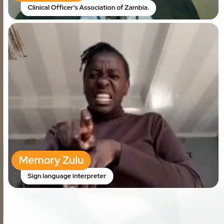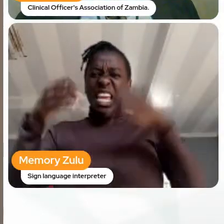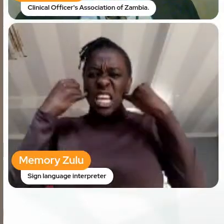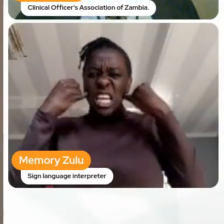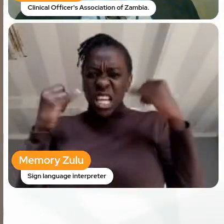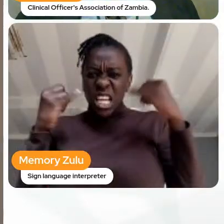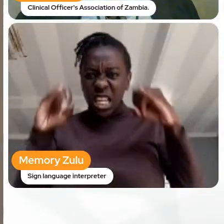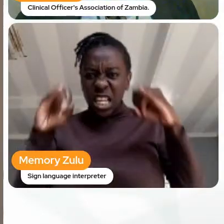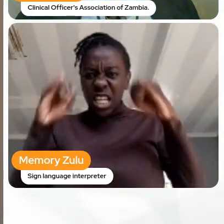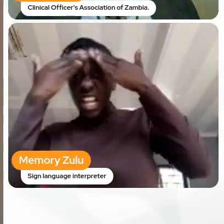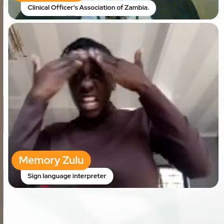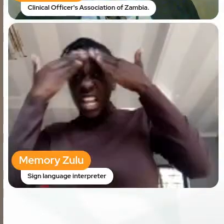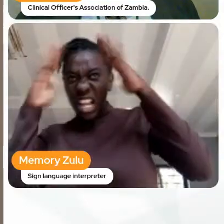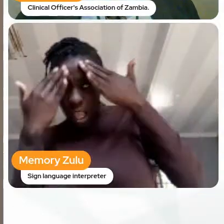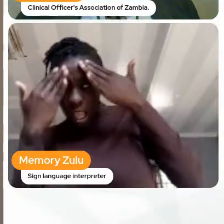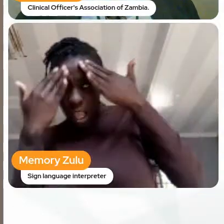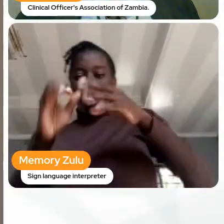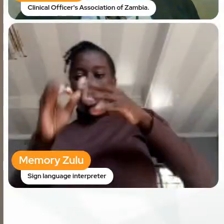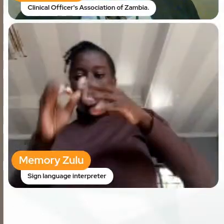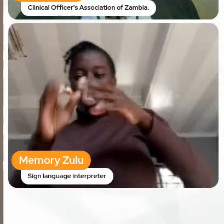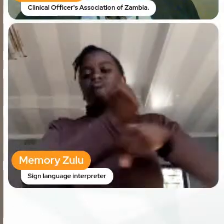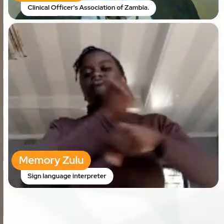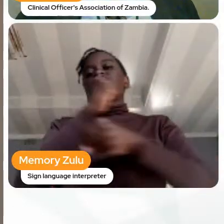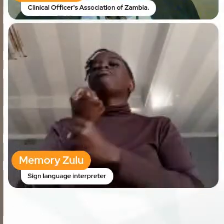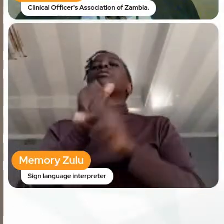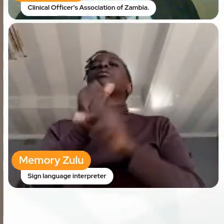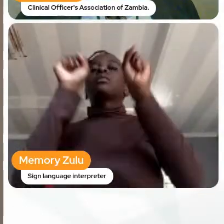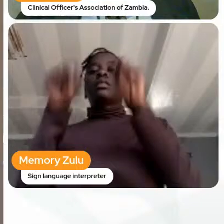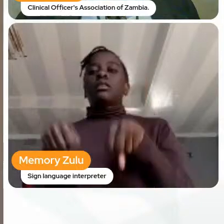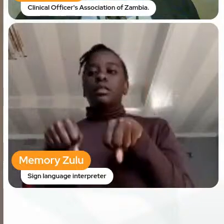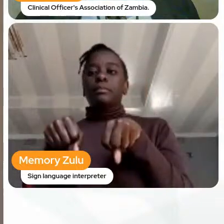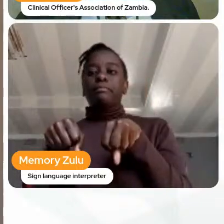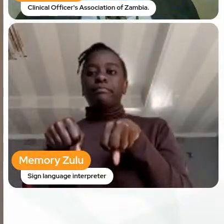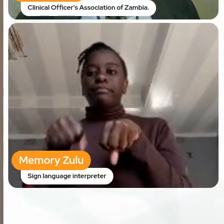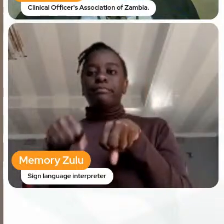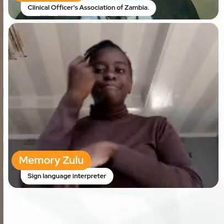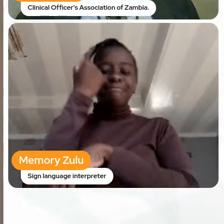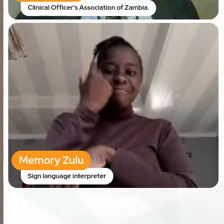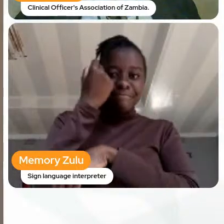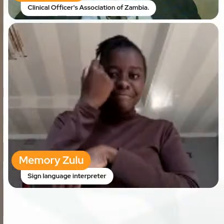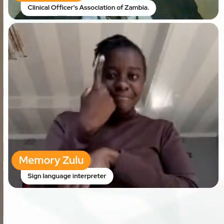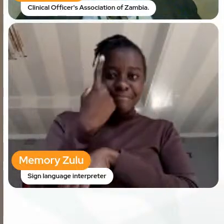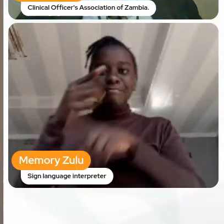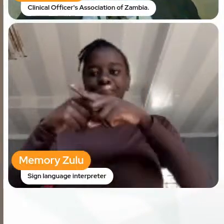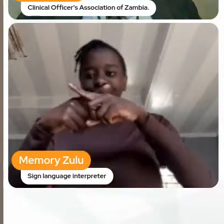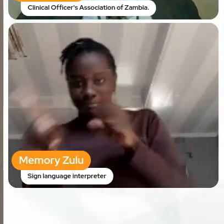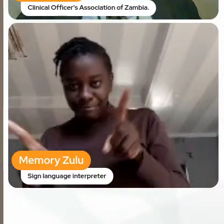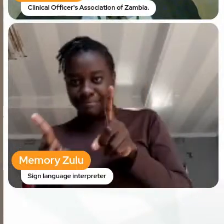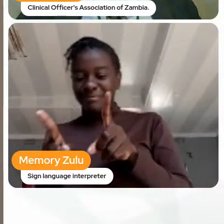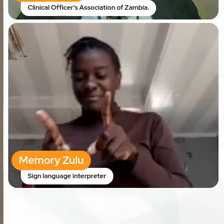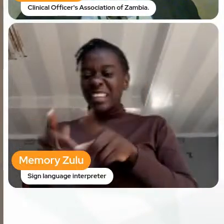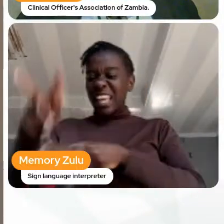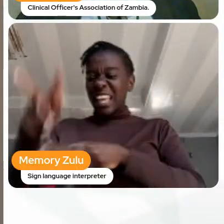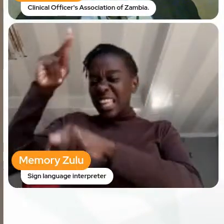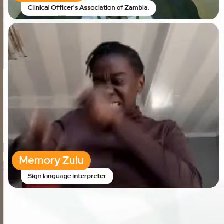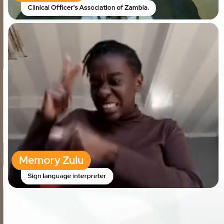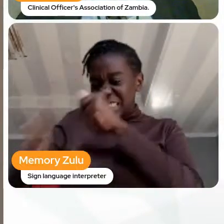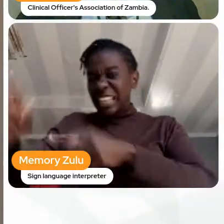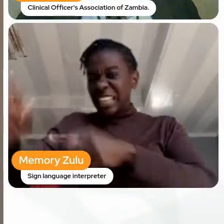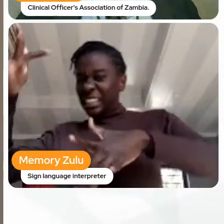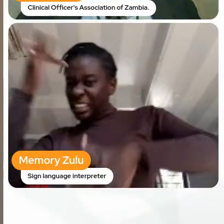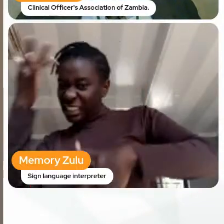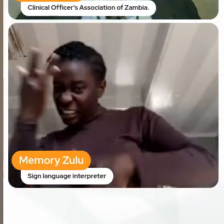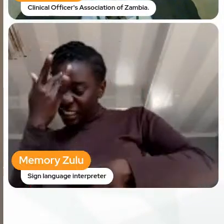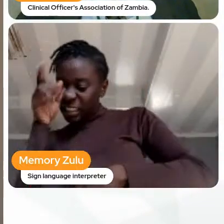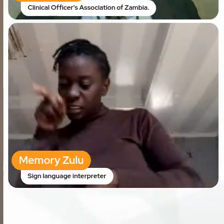UTI. So Doc is here to just help us understand as young people, because most of the times we get to mix the two.